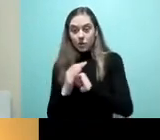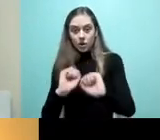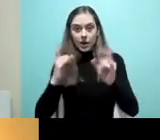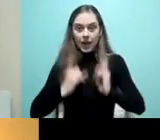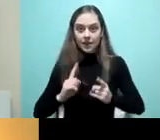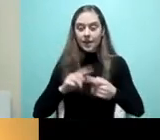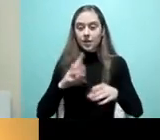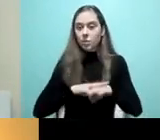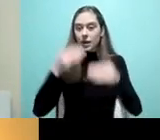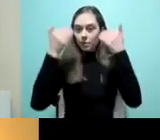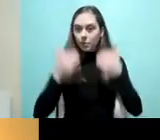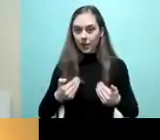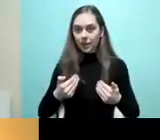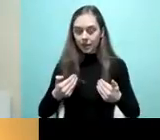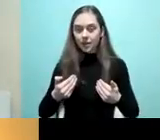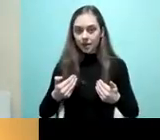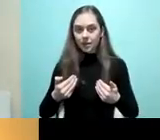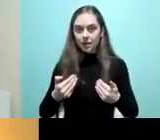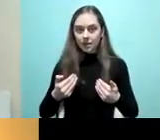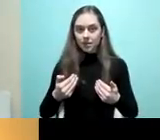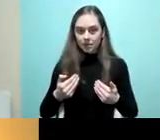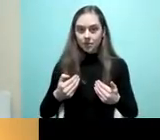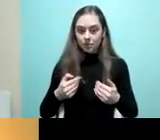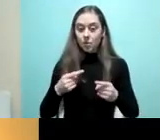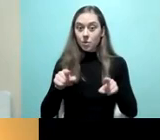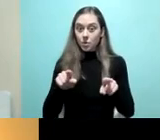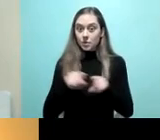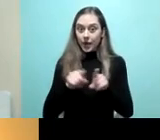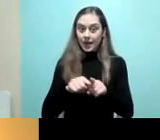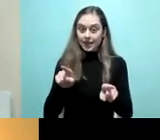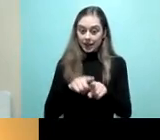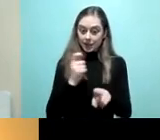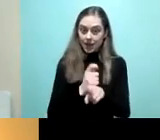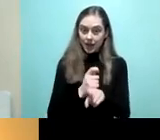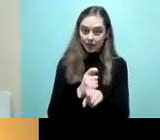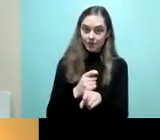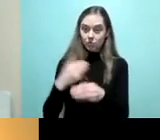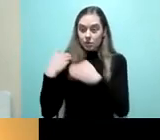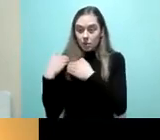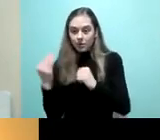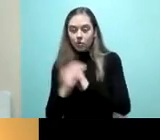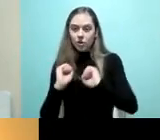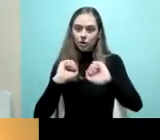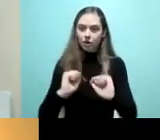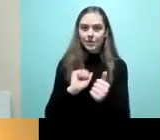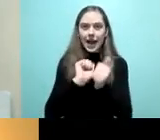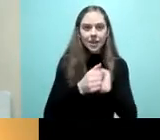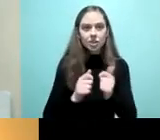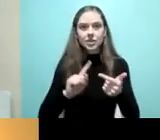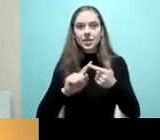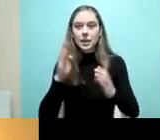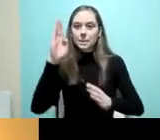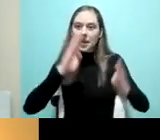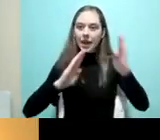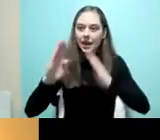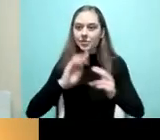well-being, then you are also taking accountability for your actions, for your behaviors, for your habits. So in other words, you